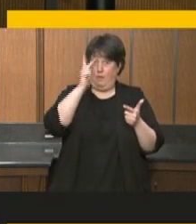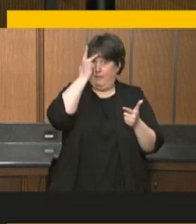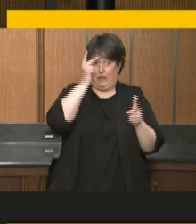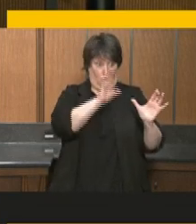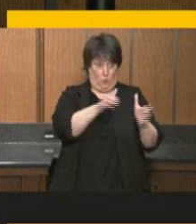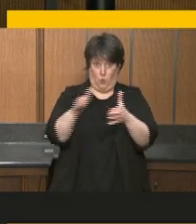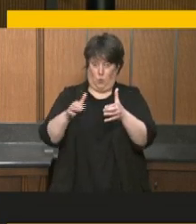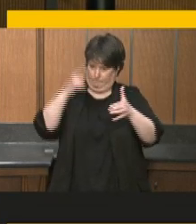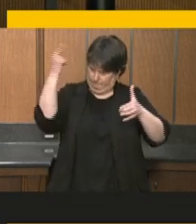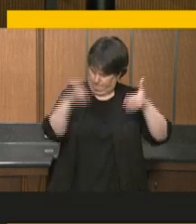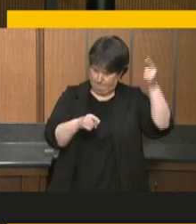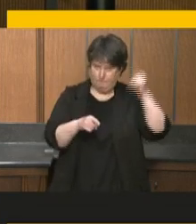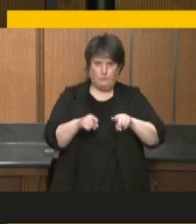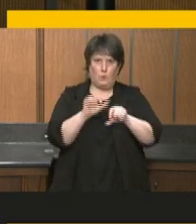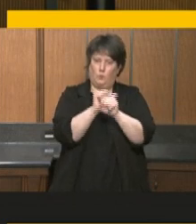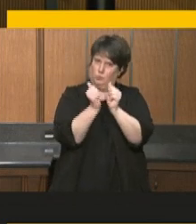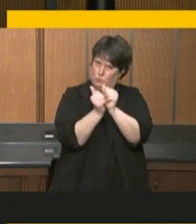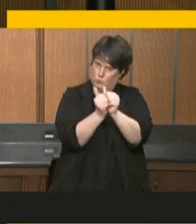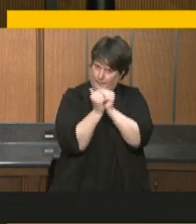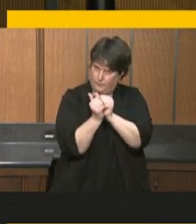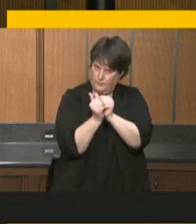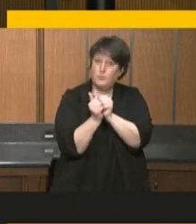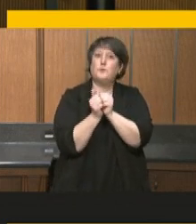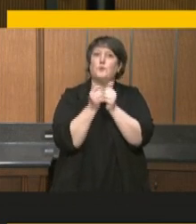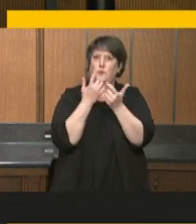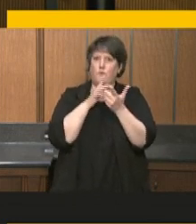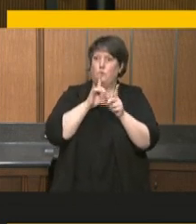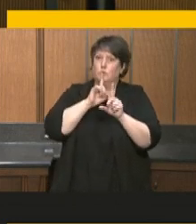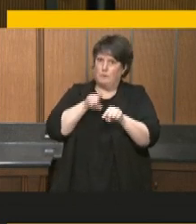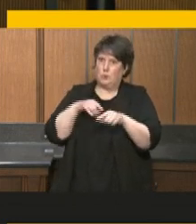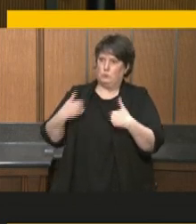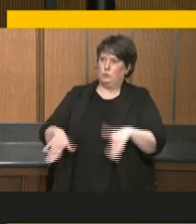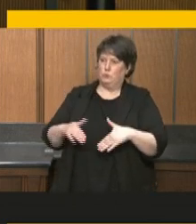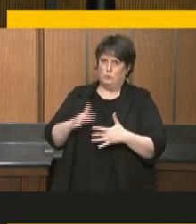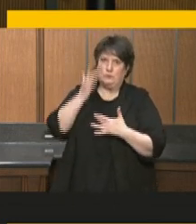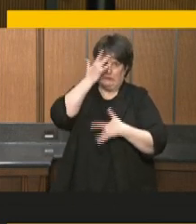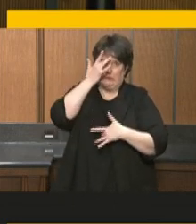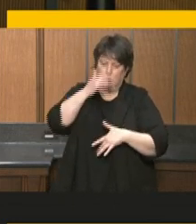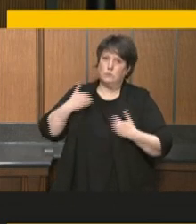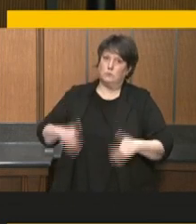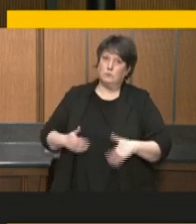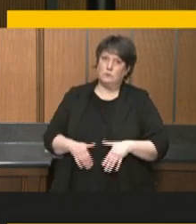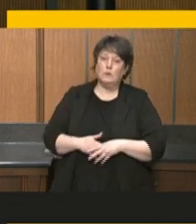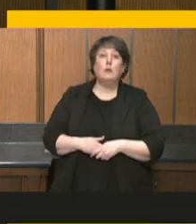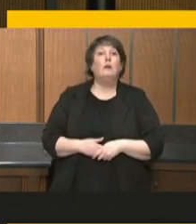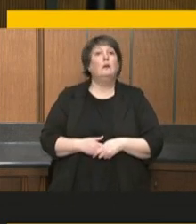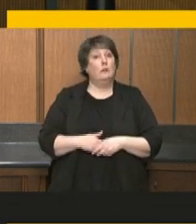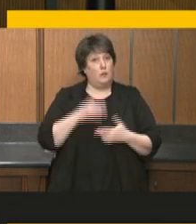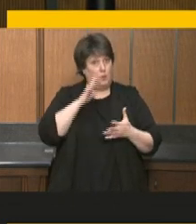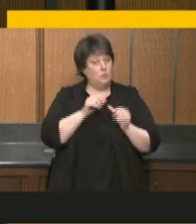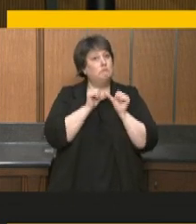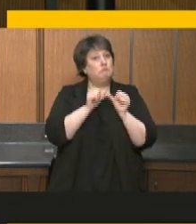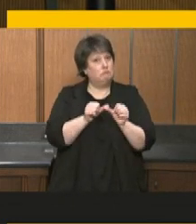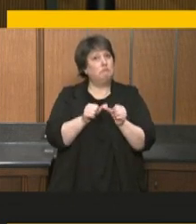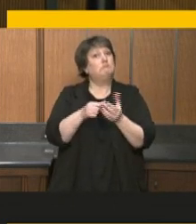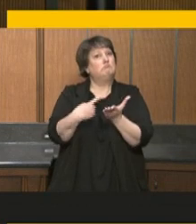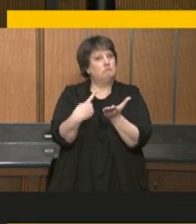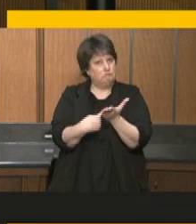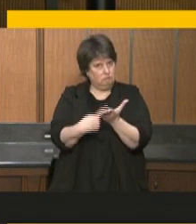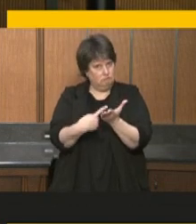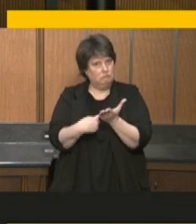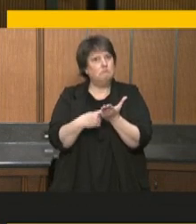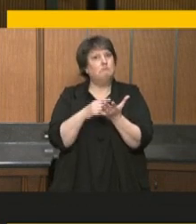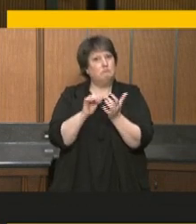are working together to respond to this very serious challenge, and we will continue our discussions in this